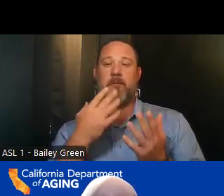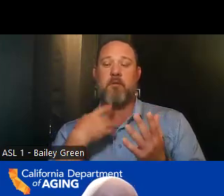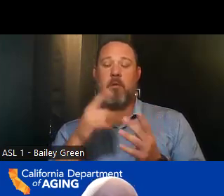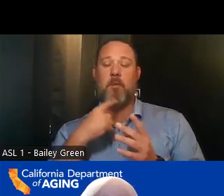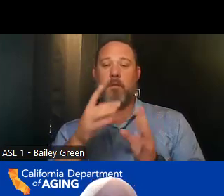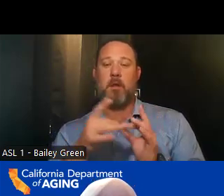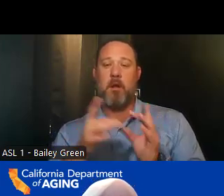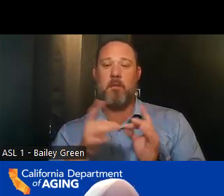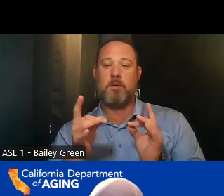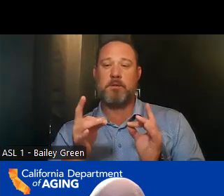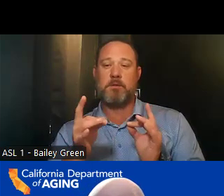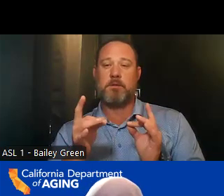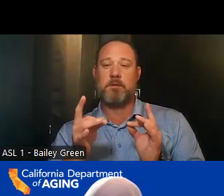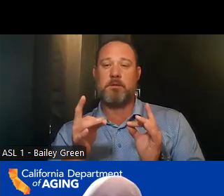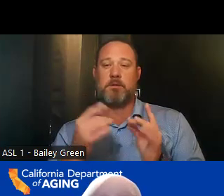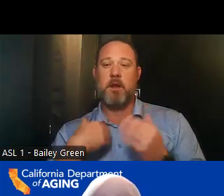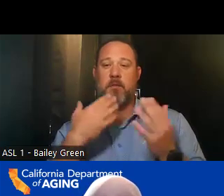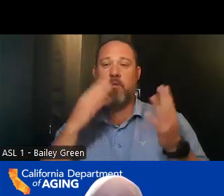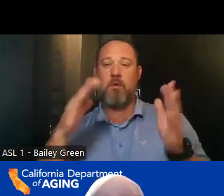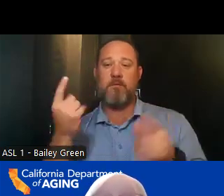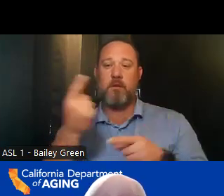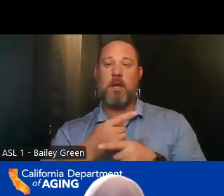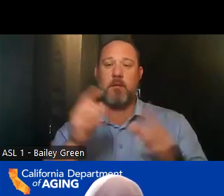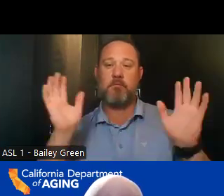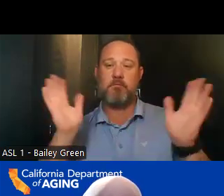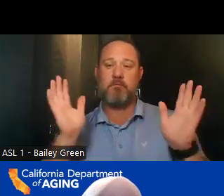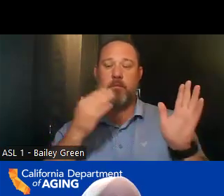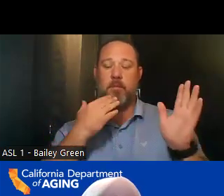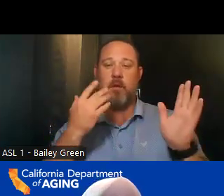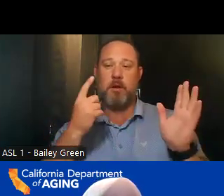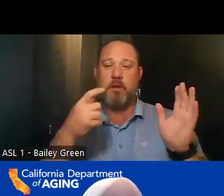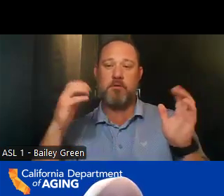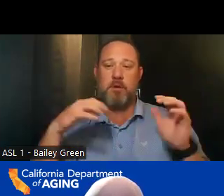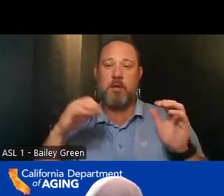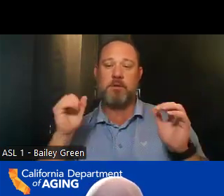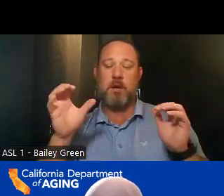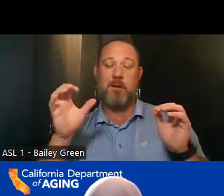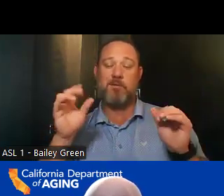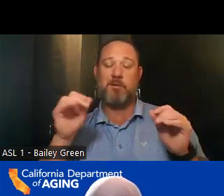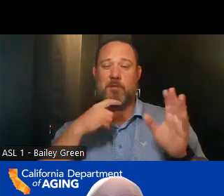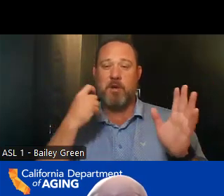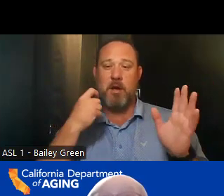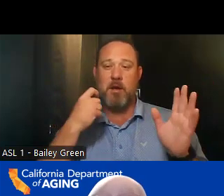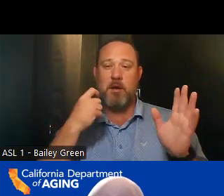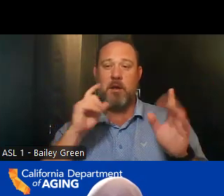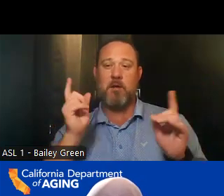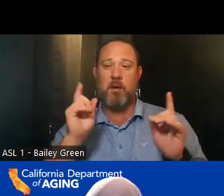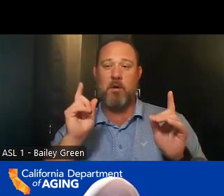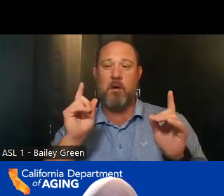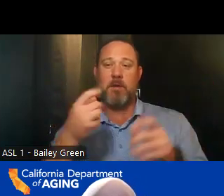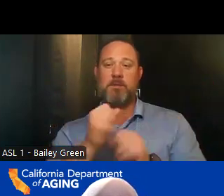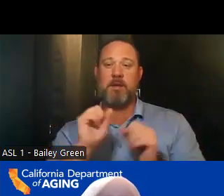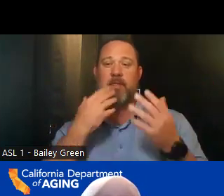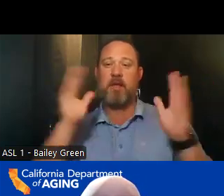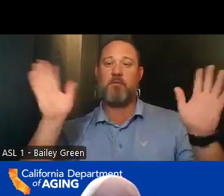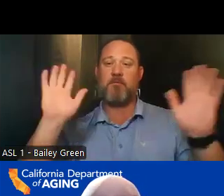comments. And have a great rest of the day. It's raining here in Sacramento, so keep dry, and wherever you are, keep safe. Thank